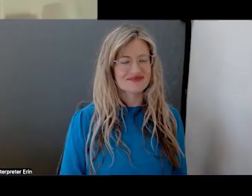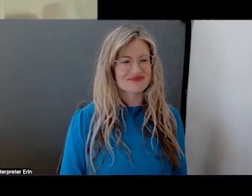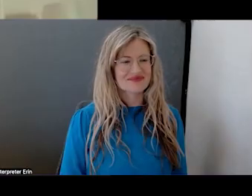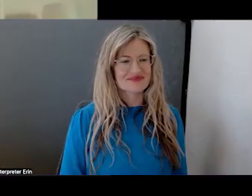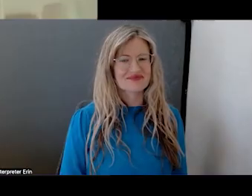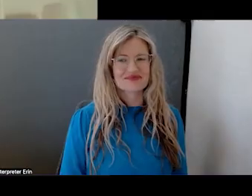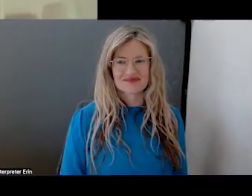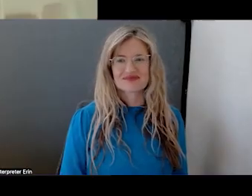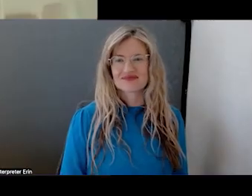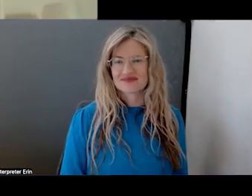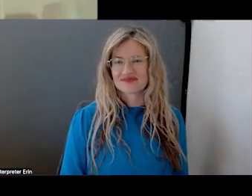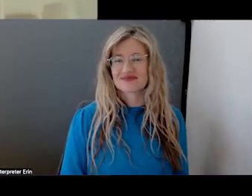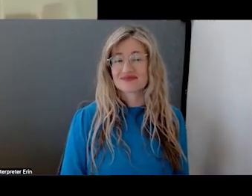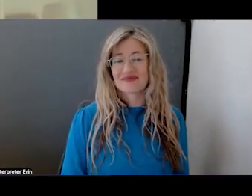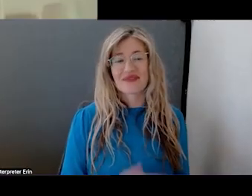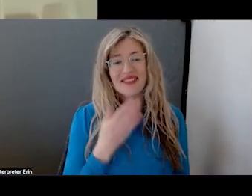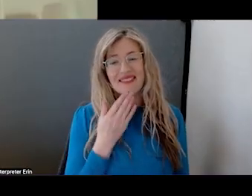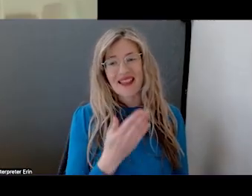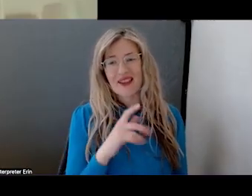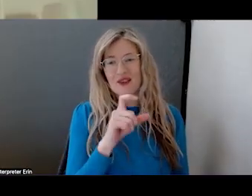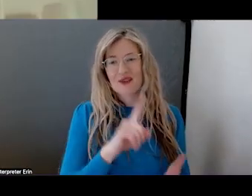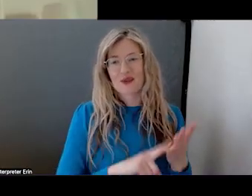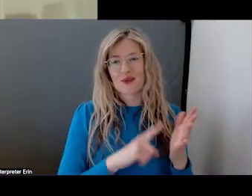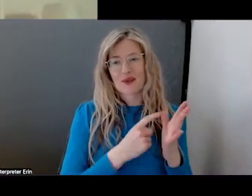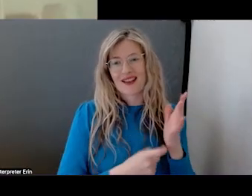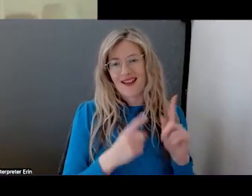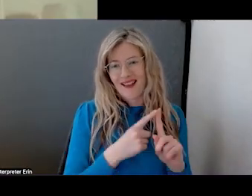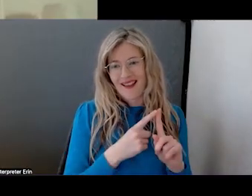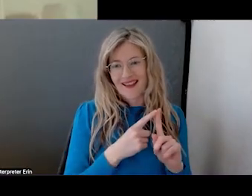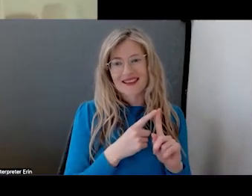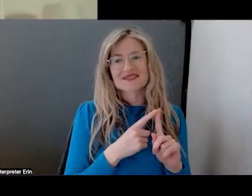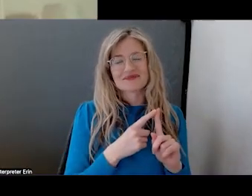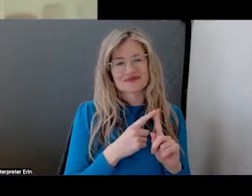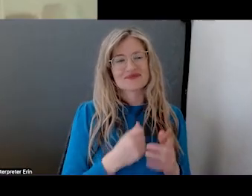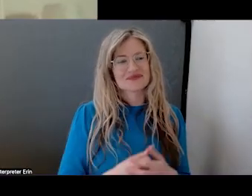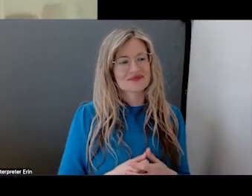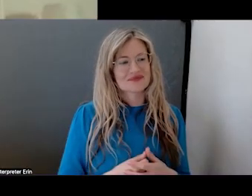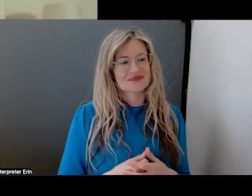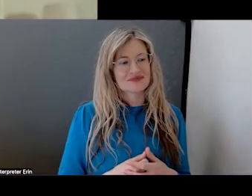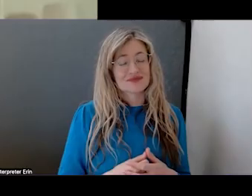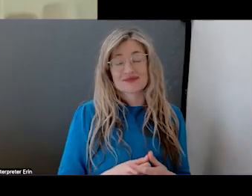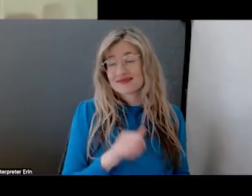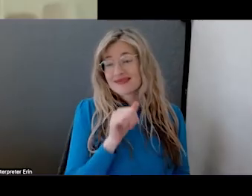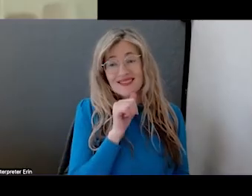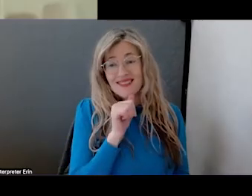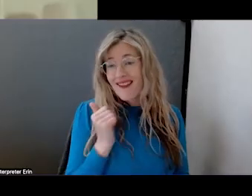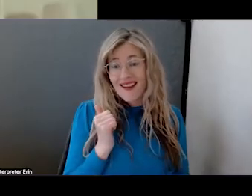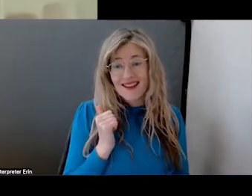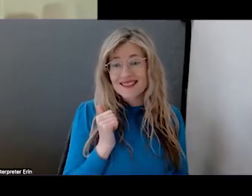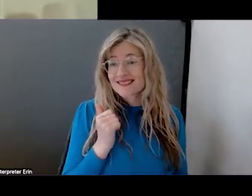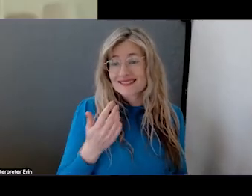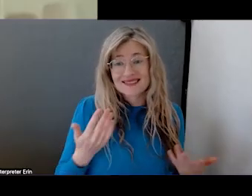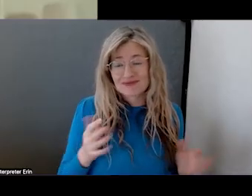Grazie mille, Claire. È fantastico Thank you, sentire Claire. veramente questo Thank you. It aspetto is still not so nice to cambiamenti hear that